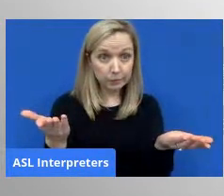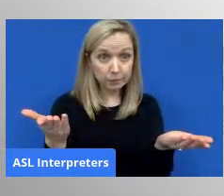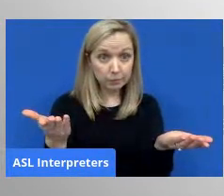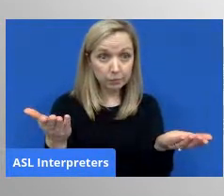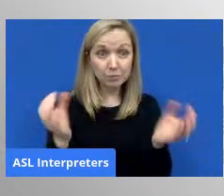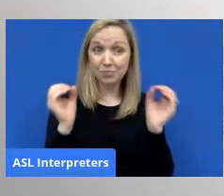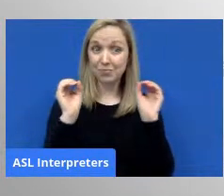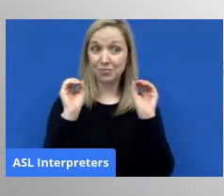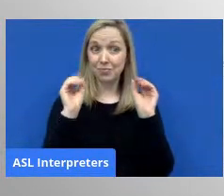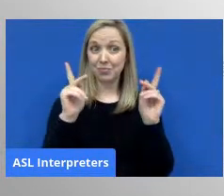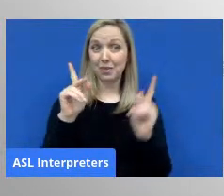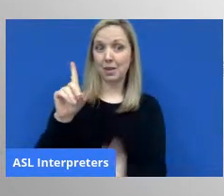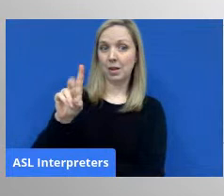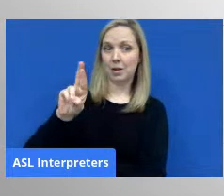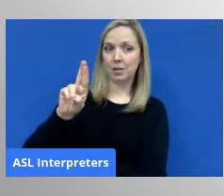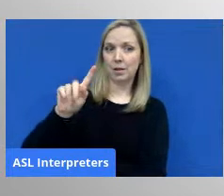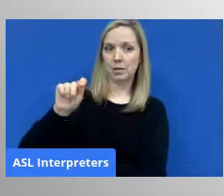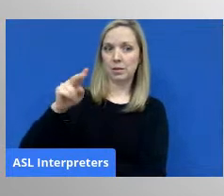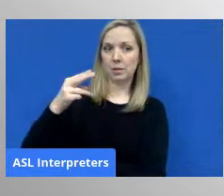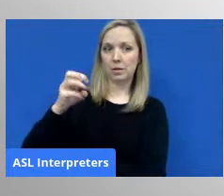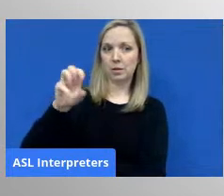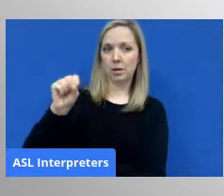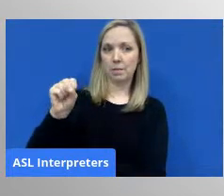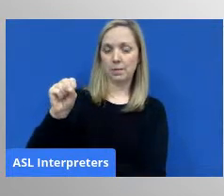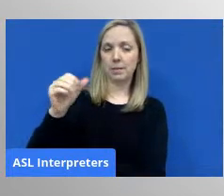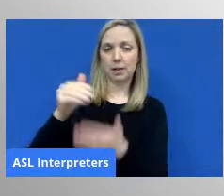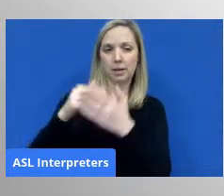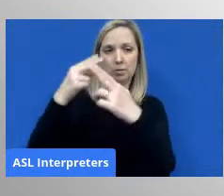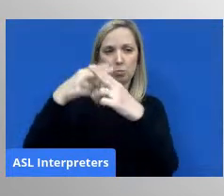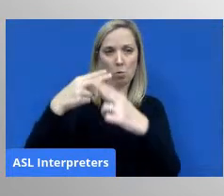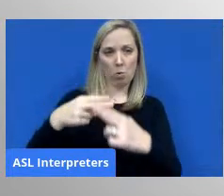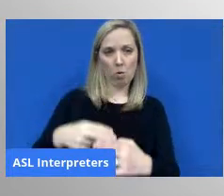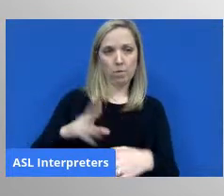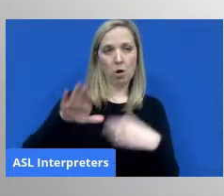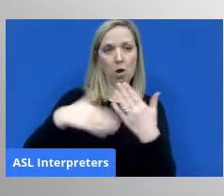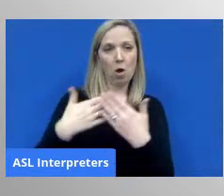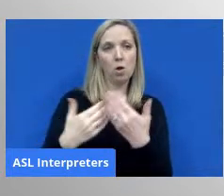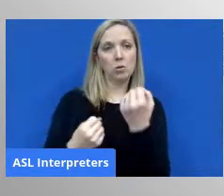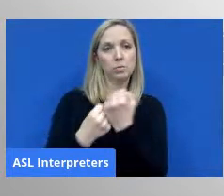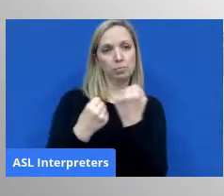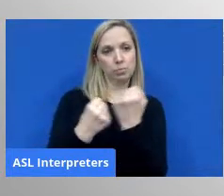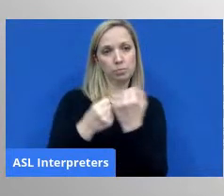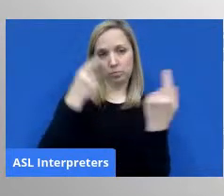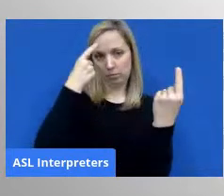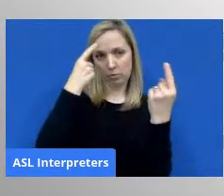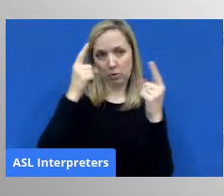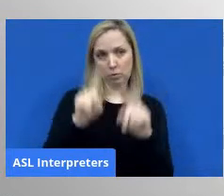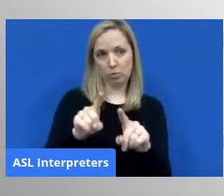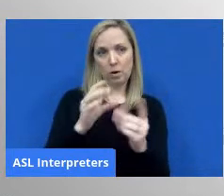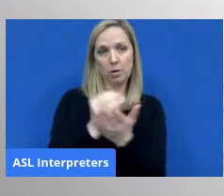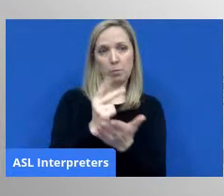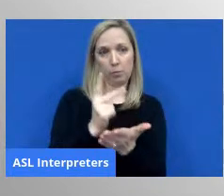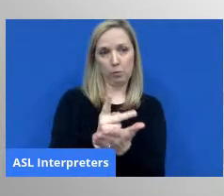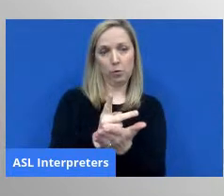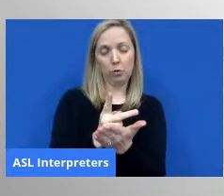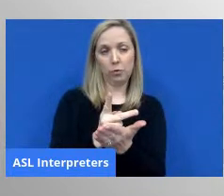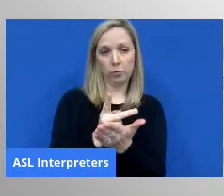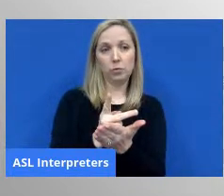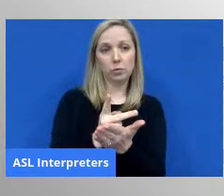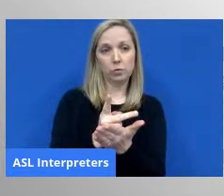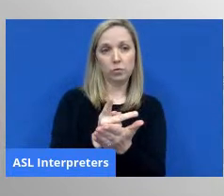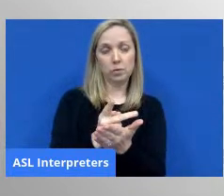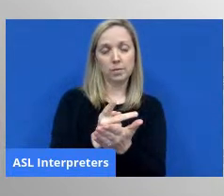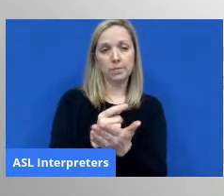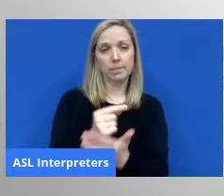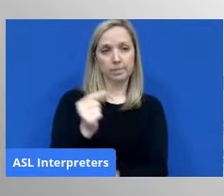Okay, Dr. Thomas, if you would take roll for us, for all in favor of approving this